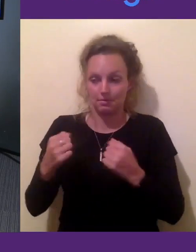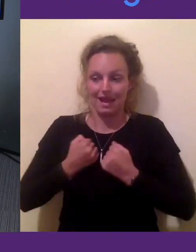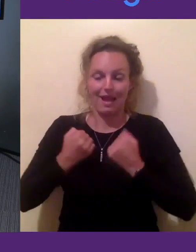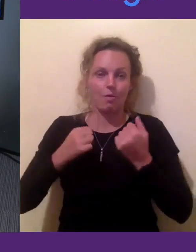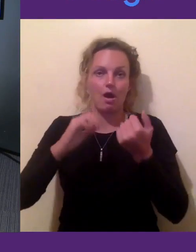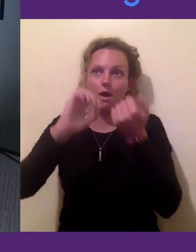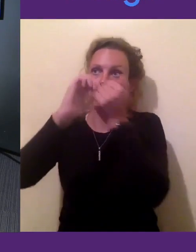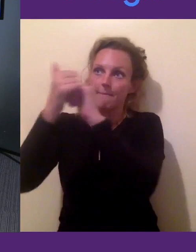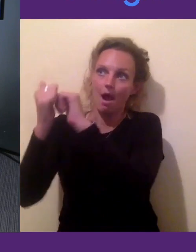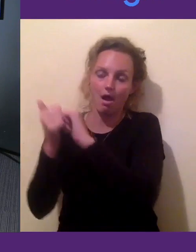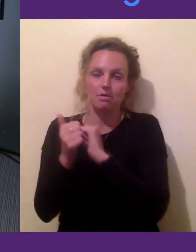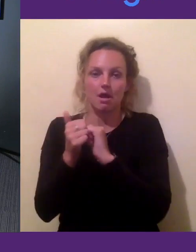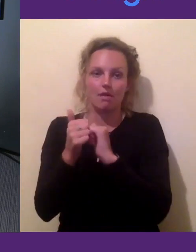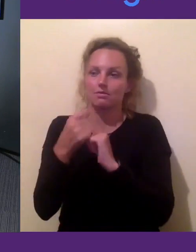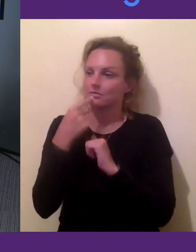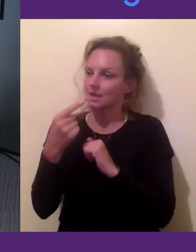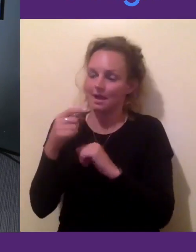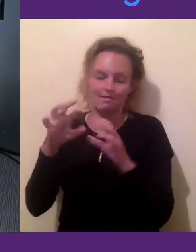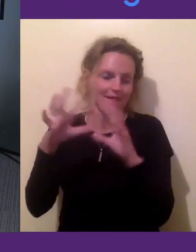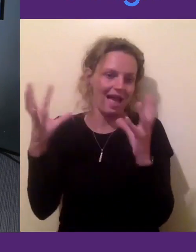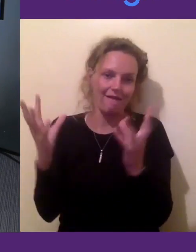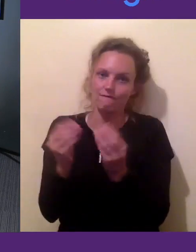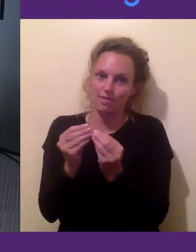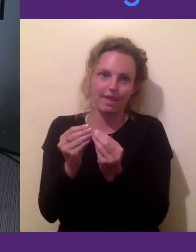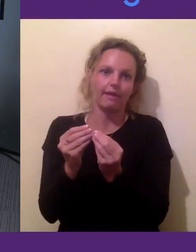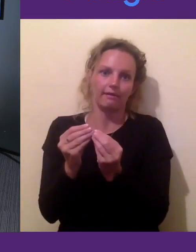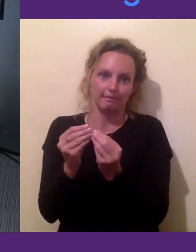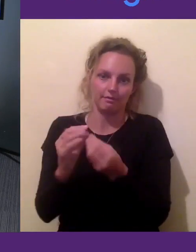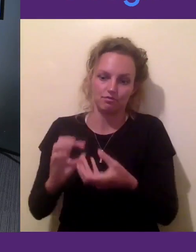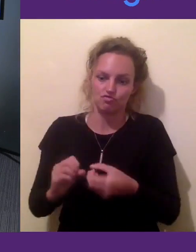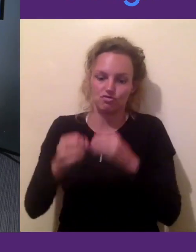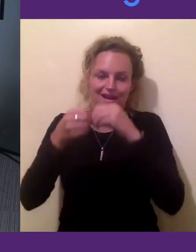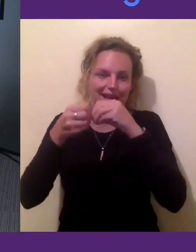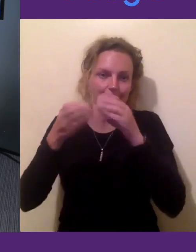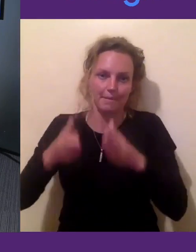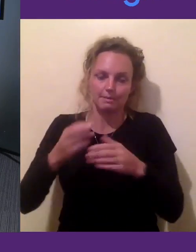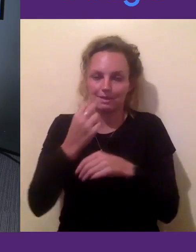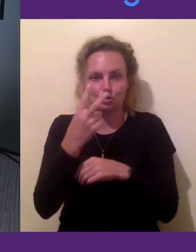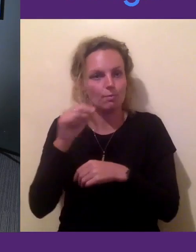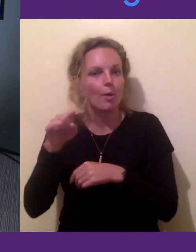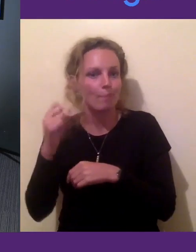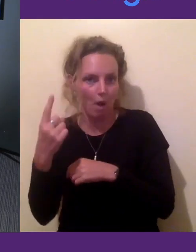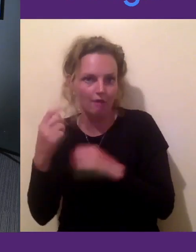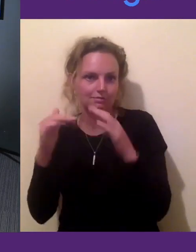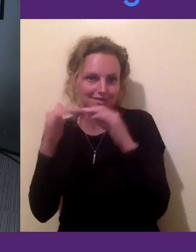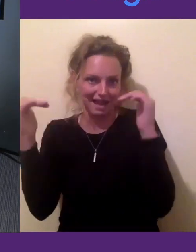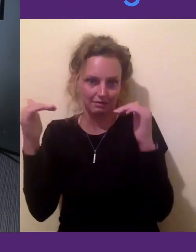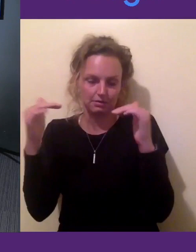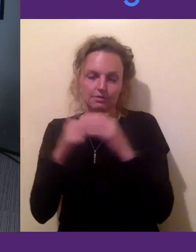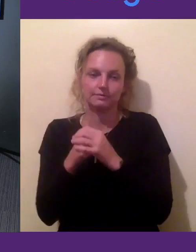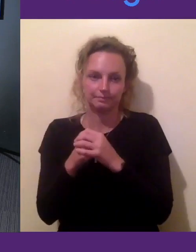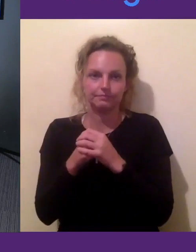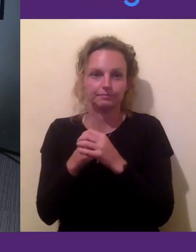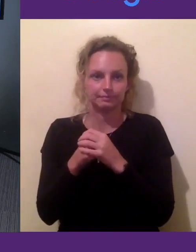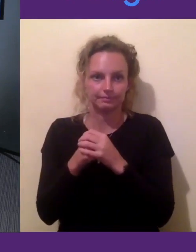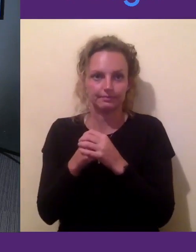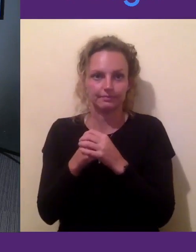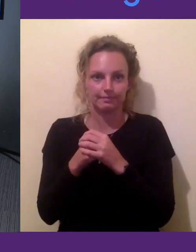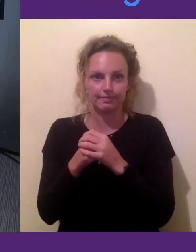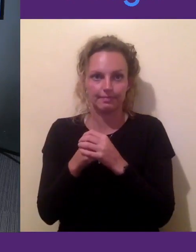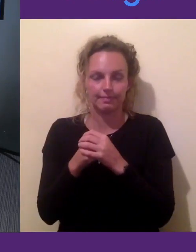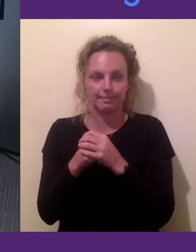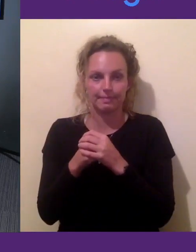going to be WCAG 2.1 AA. And I think our accessibility policy